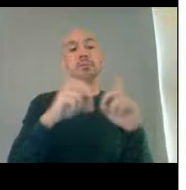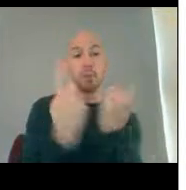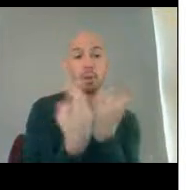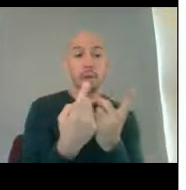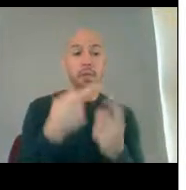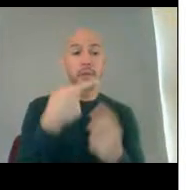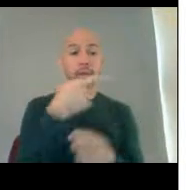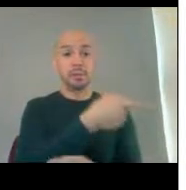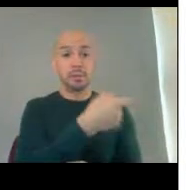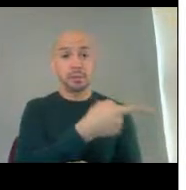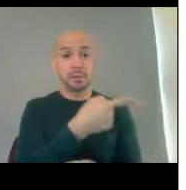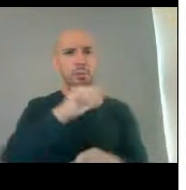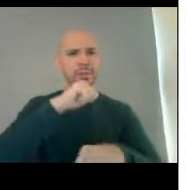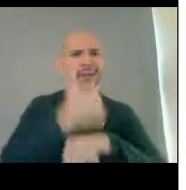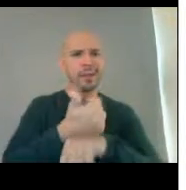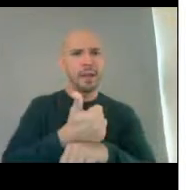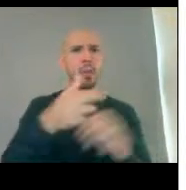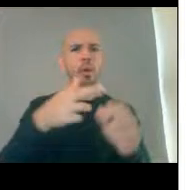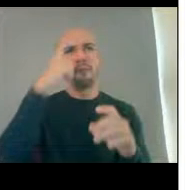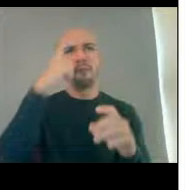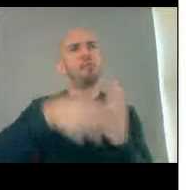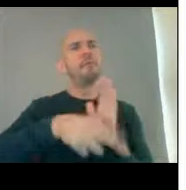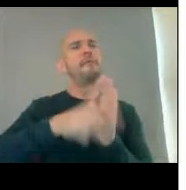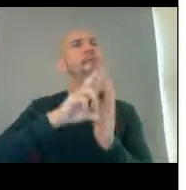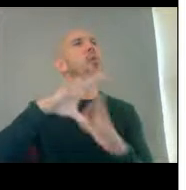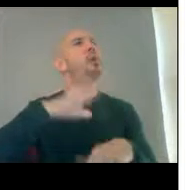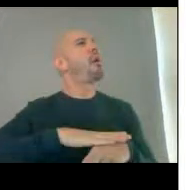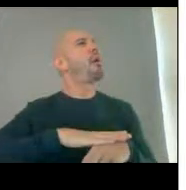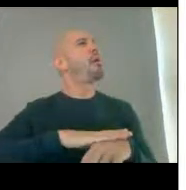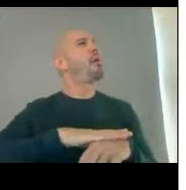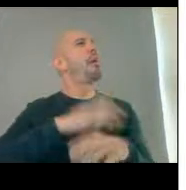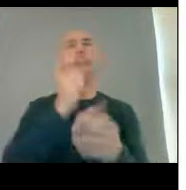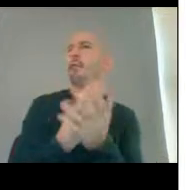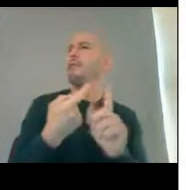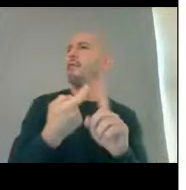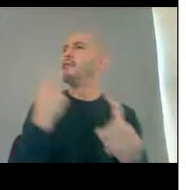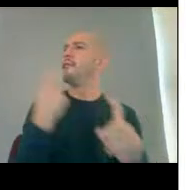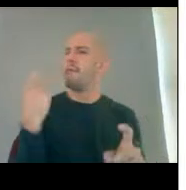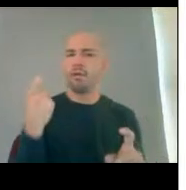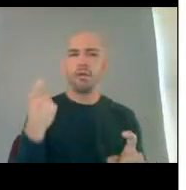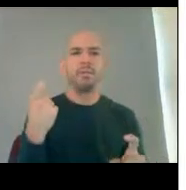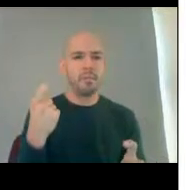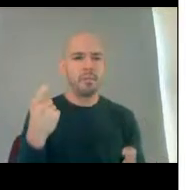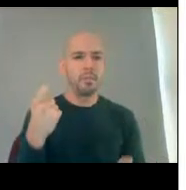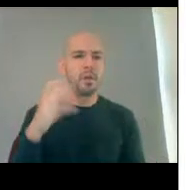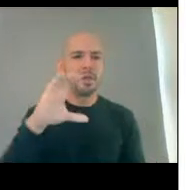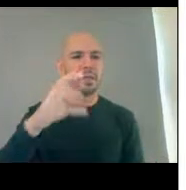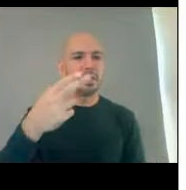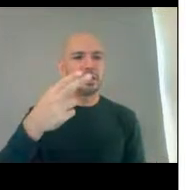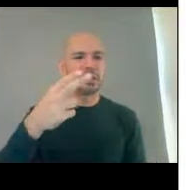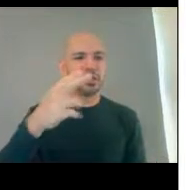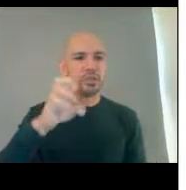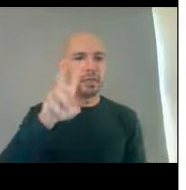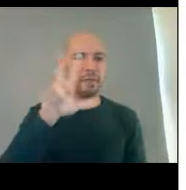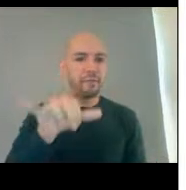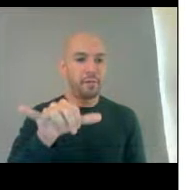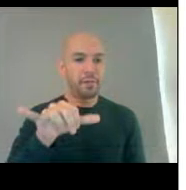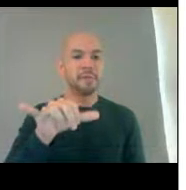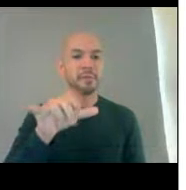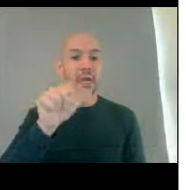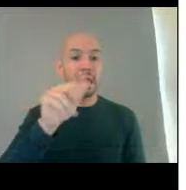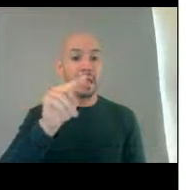transportation for review for approval by fhwa and the goal of the navy program is to